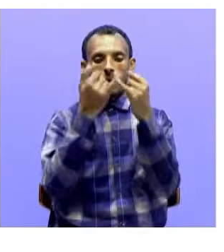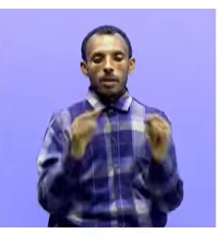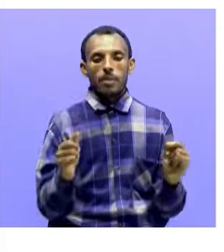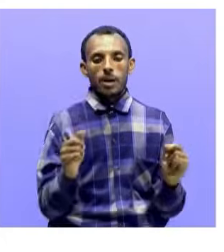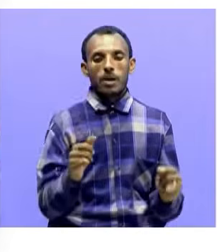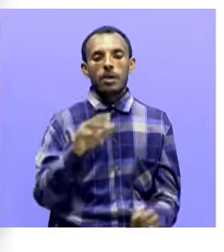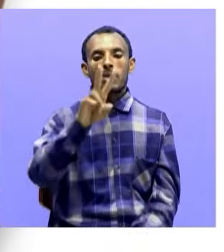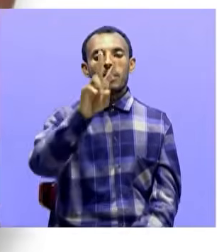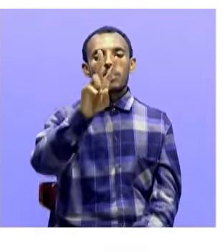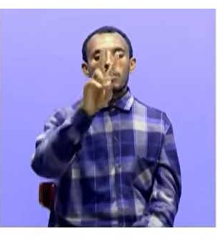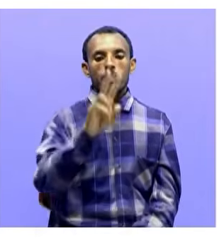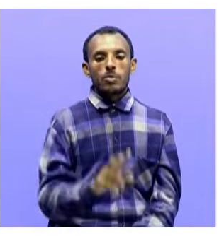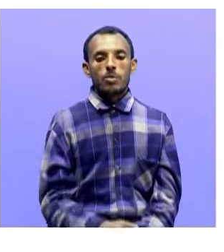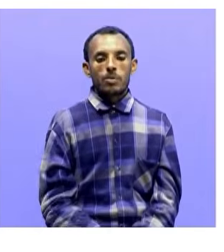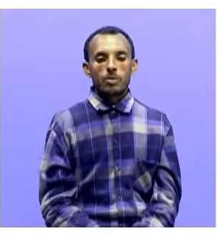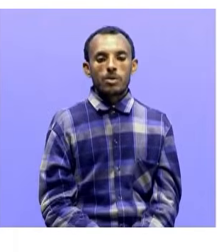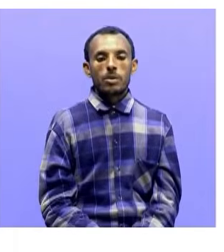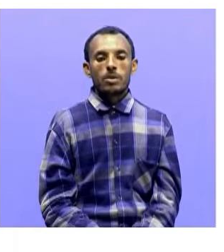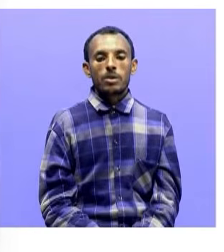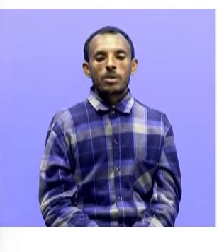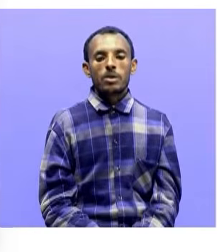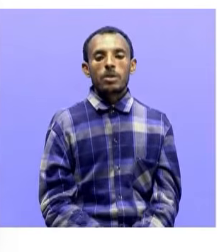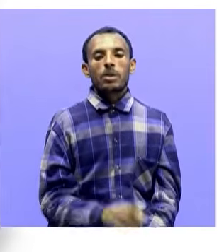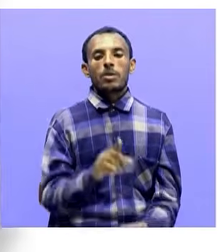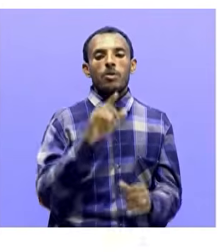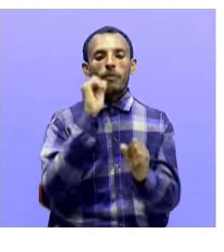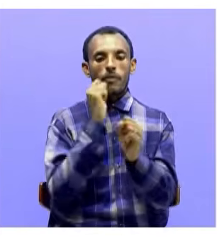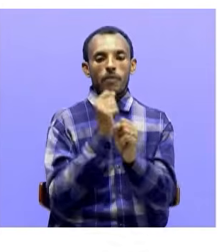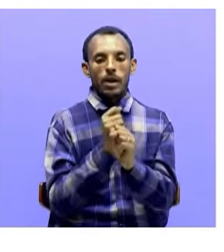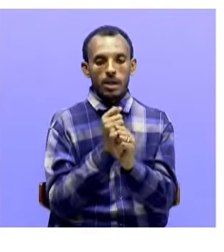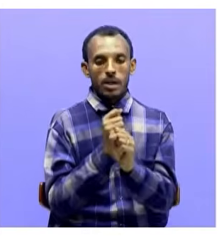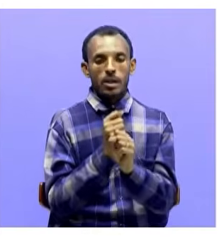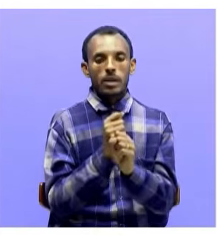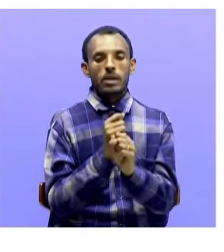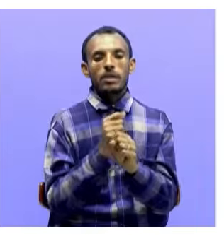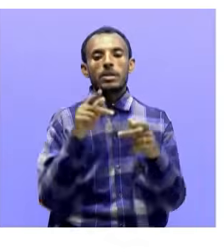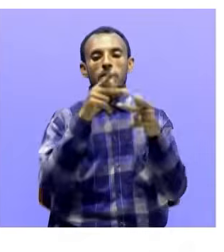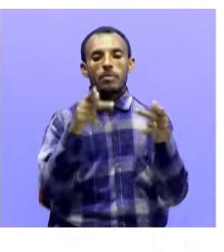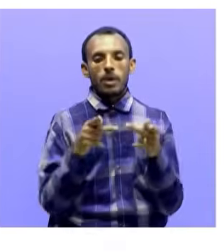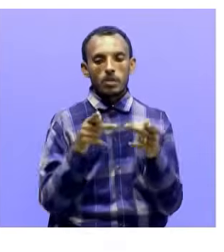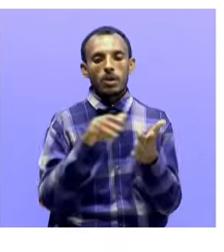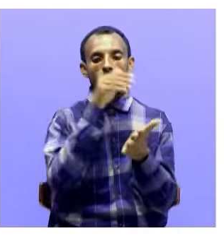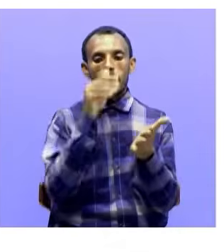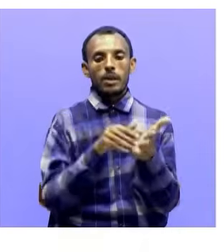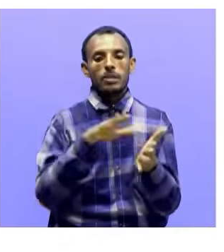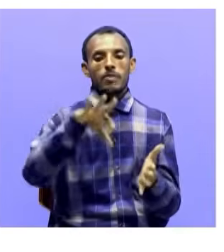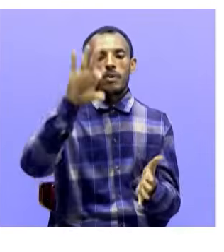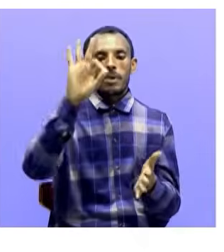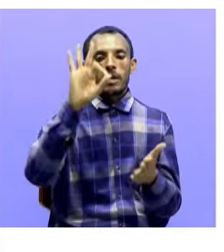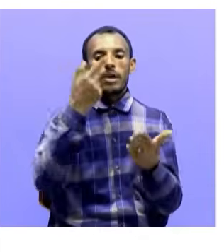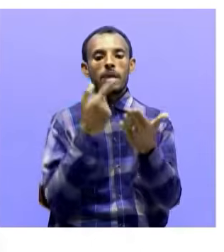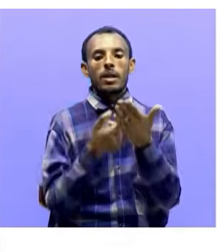you divide by 2 and you will find the place where the median is found. Therefore,